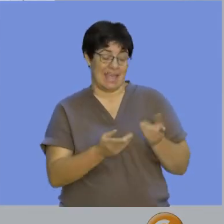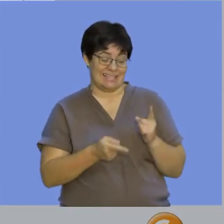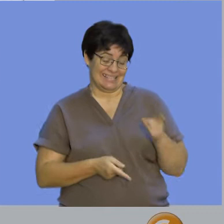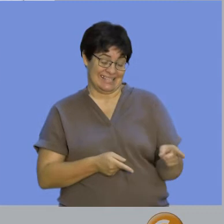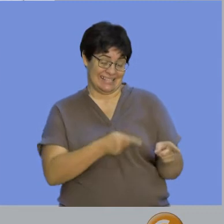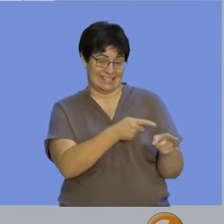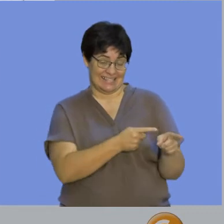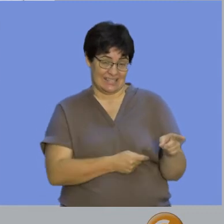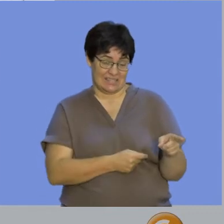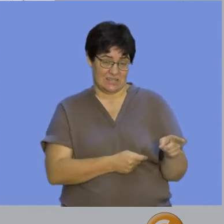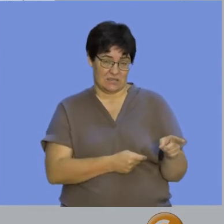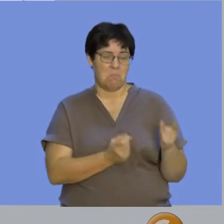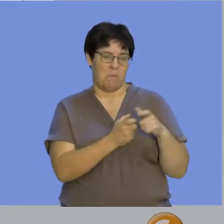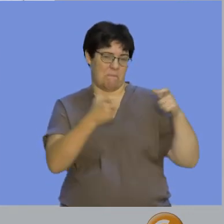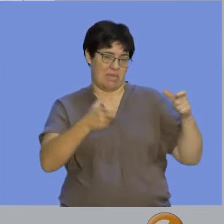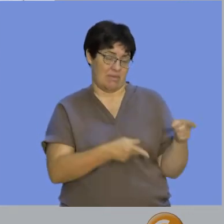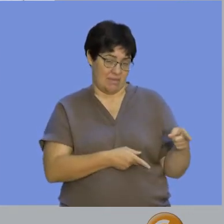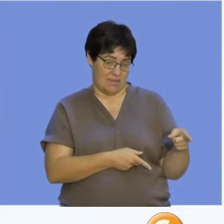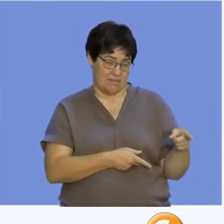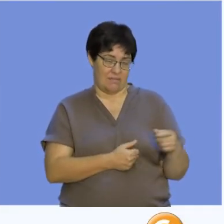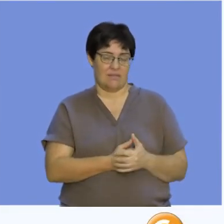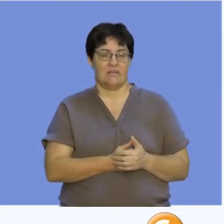object a bit bigger, okay?